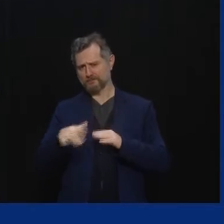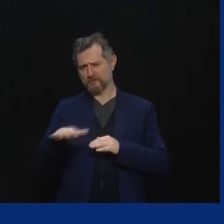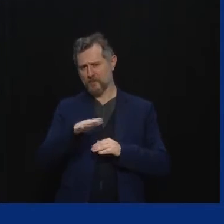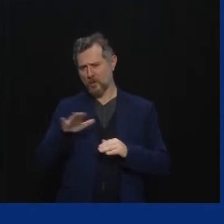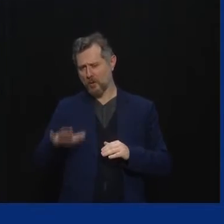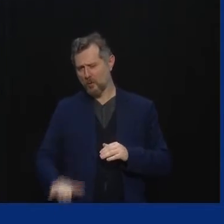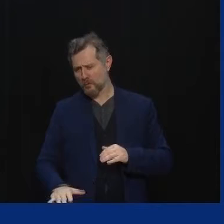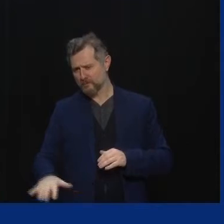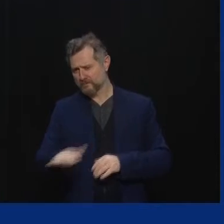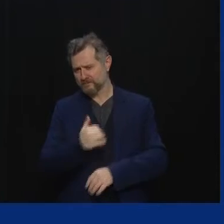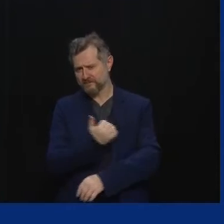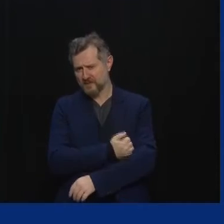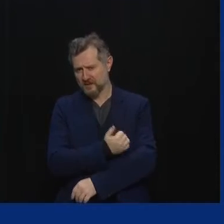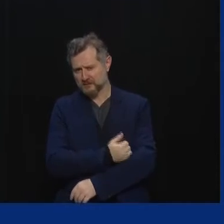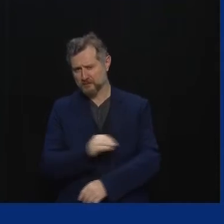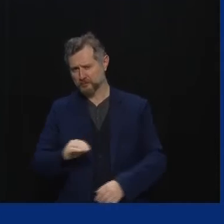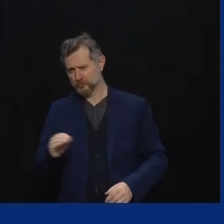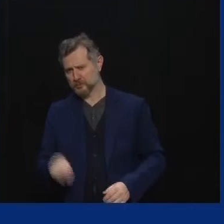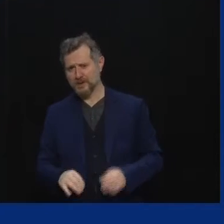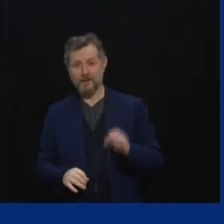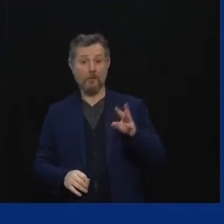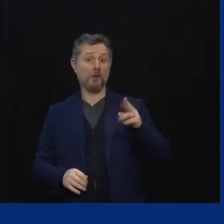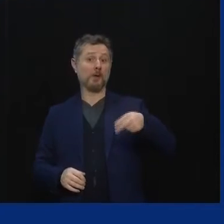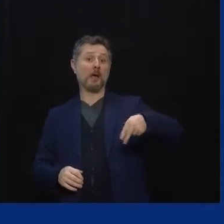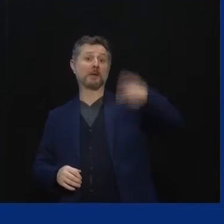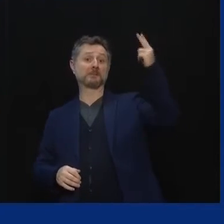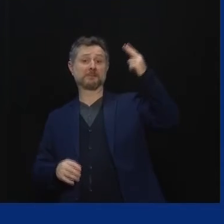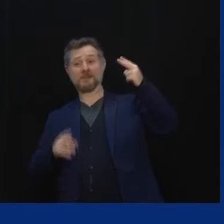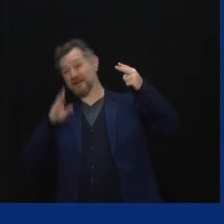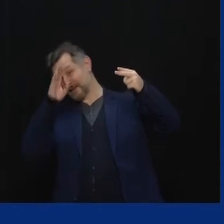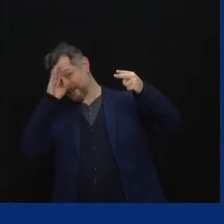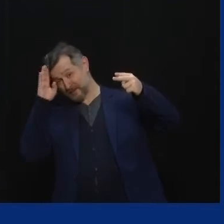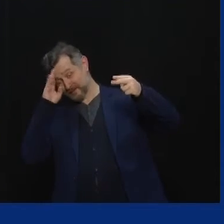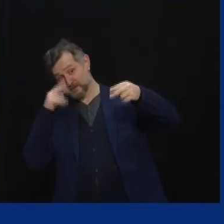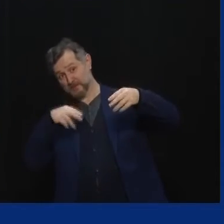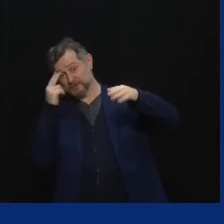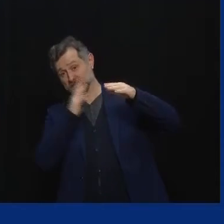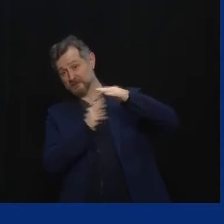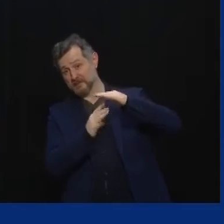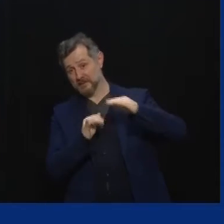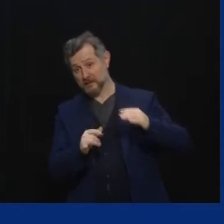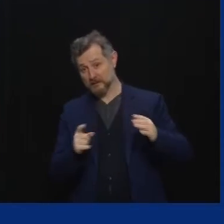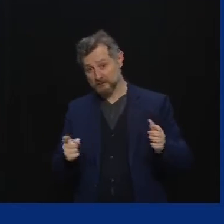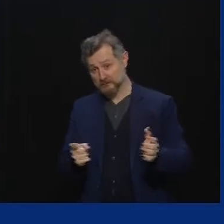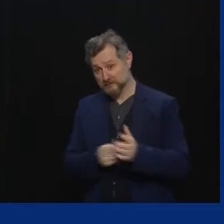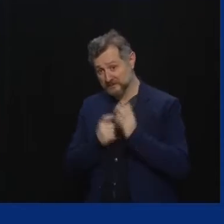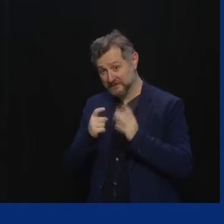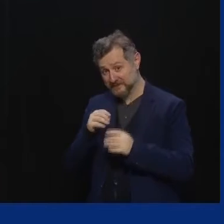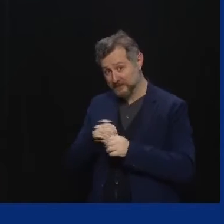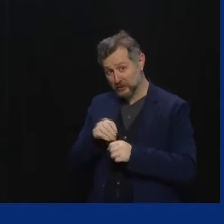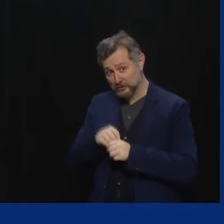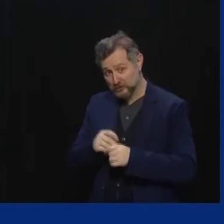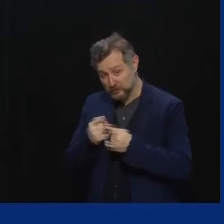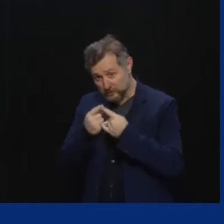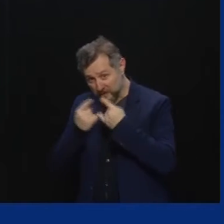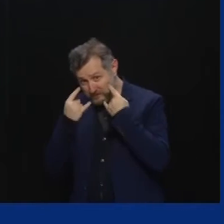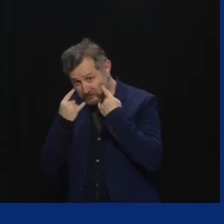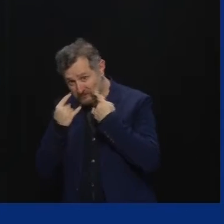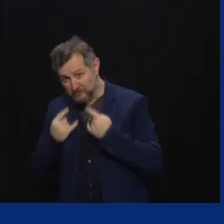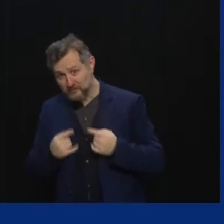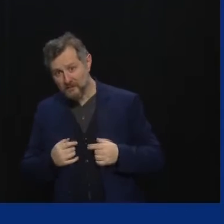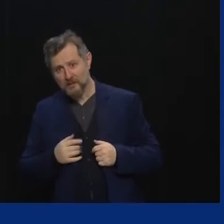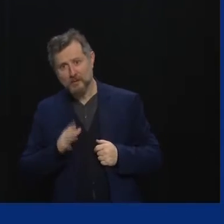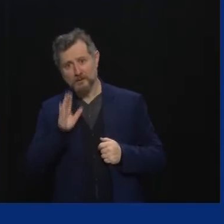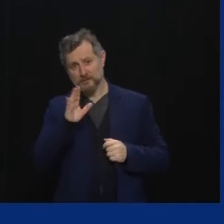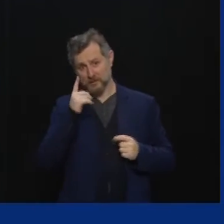with the highest rates of hospitalizations in New York should be mandating indoor masks, and whether your thinking has changed at